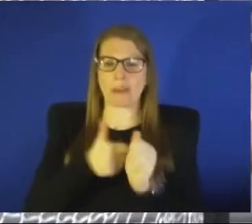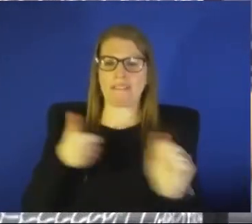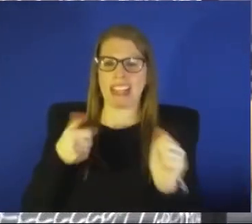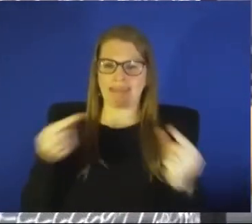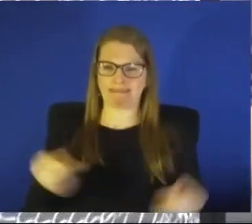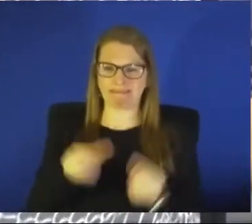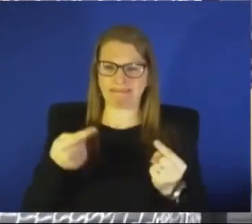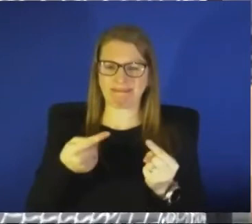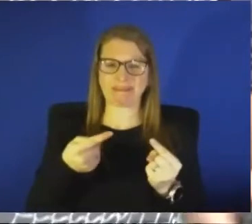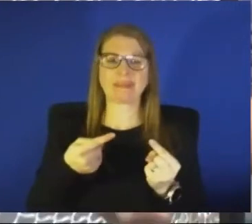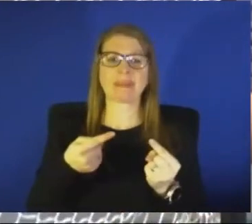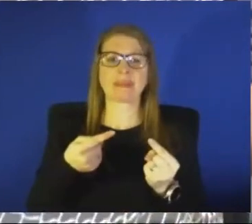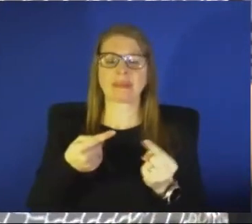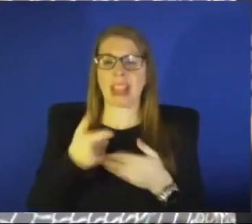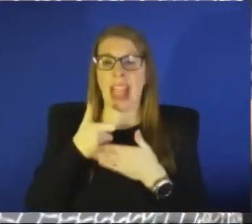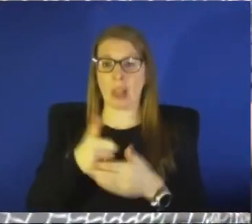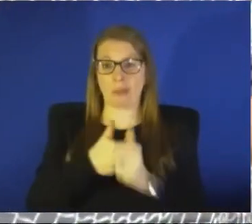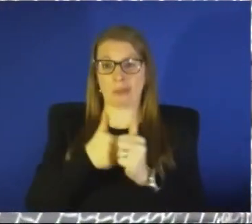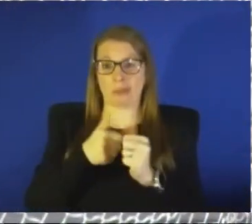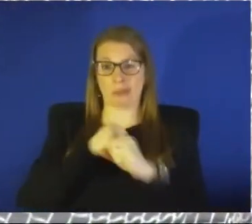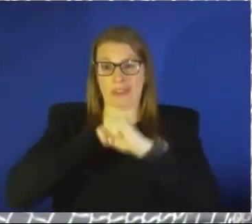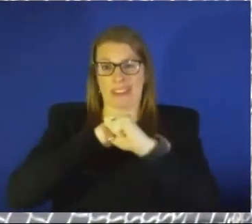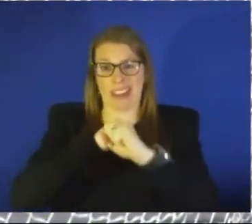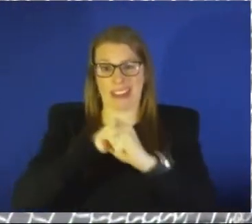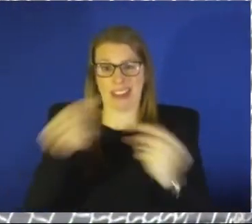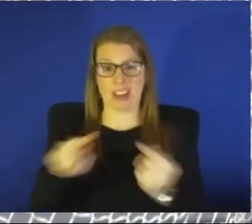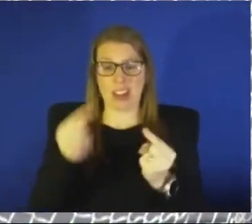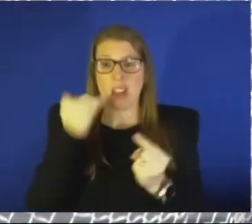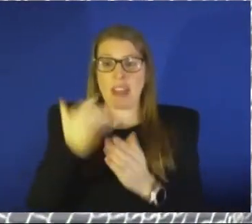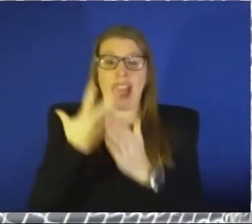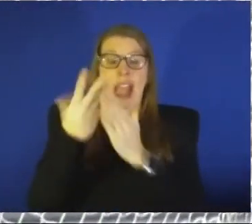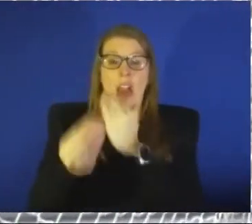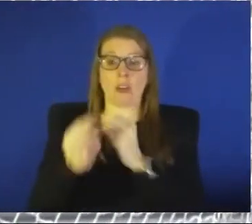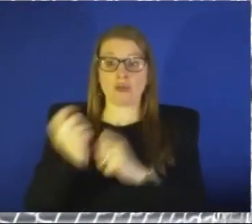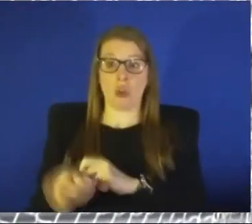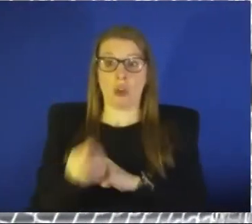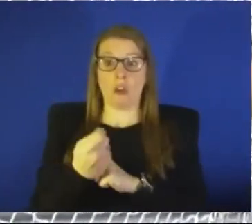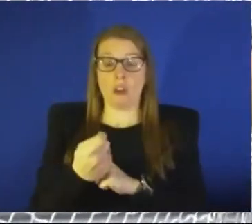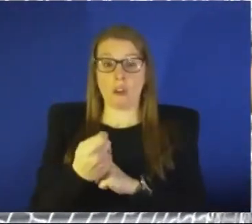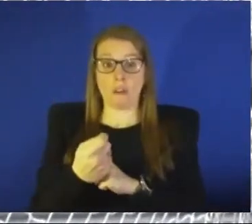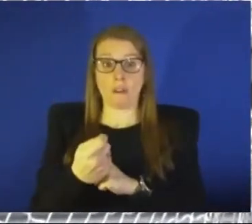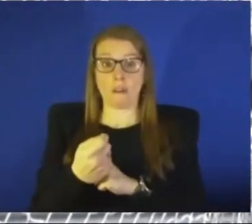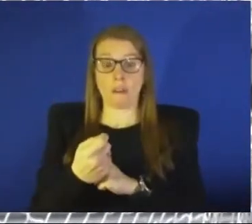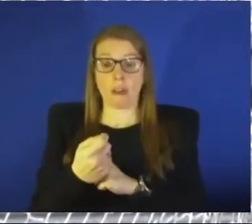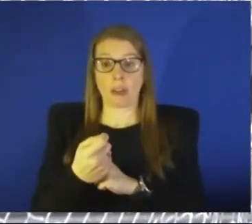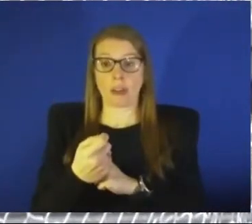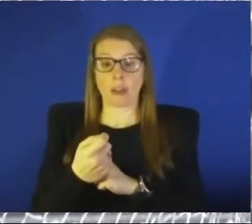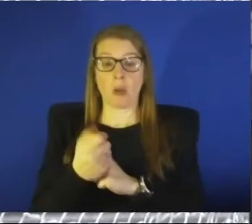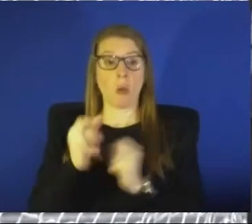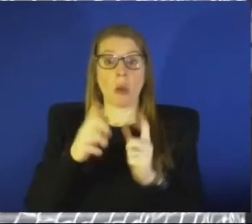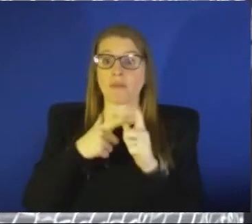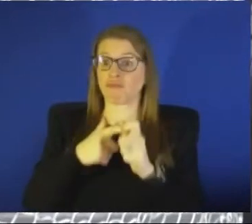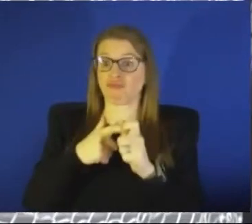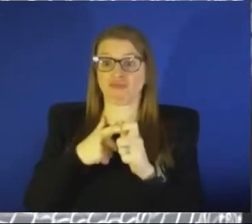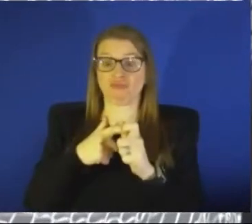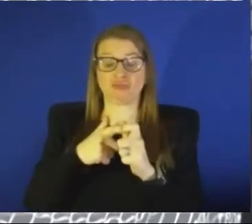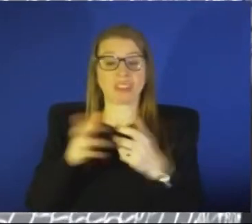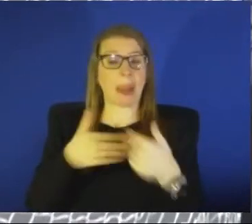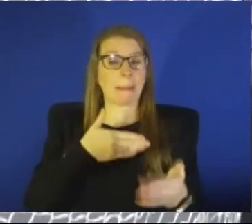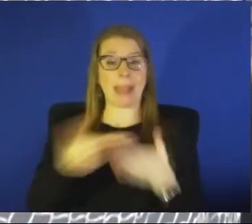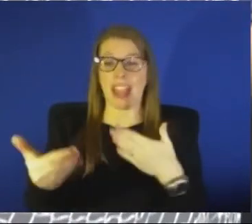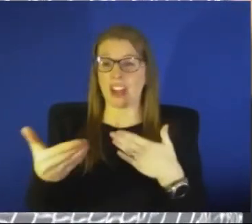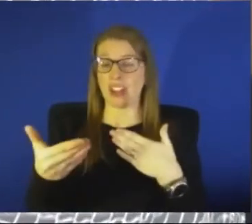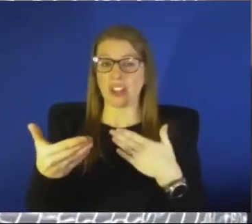help. If you're going out golfing, if you're going kayaking, if you're going to go out and run a marathon. So for sure, stay active,